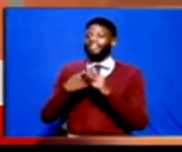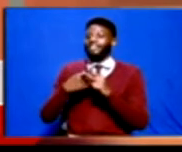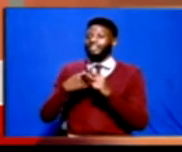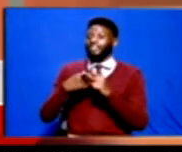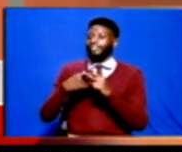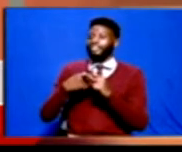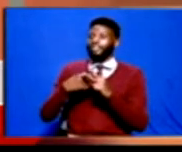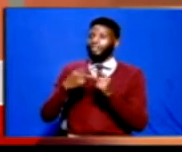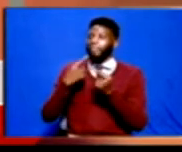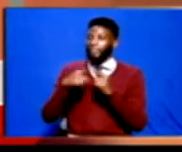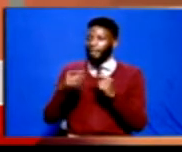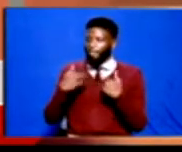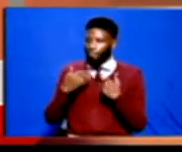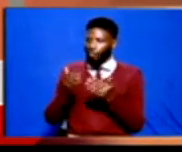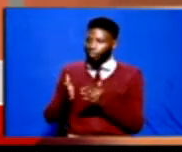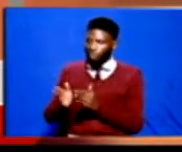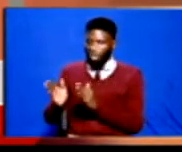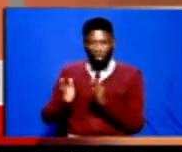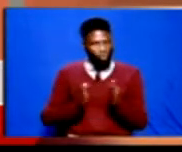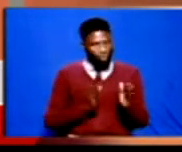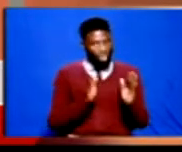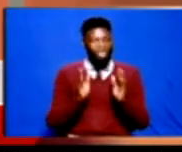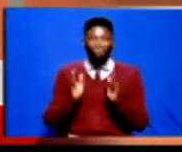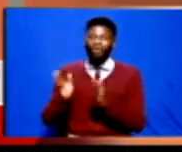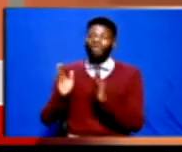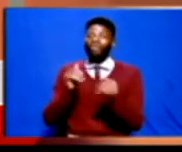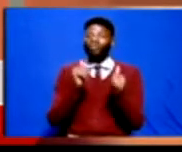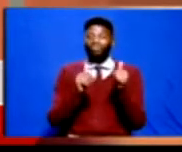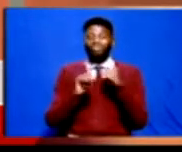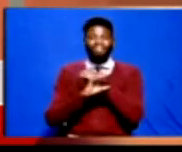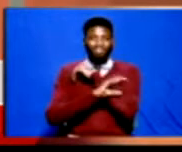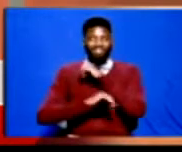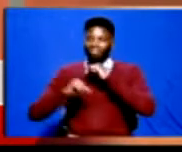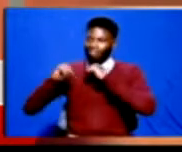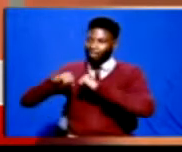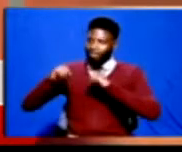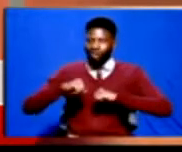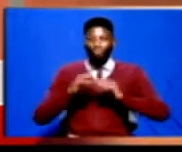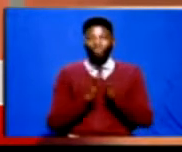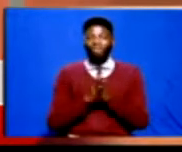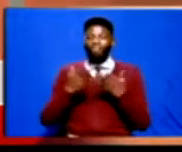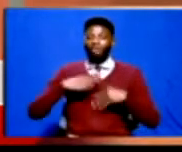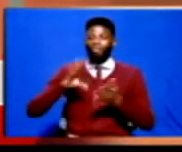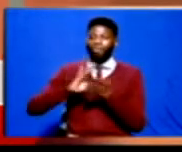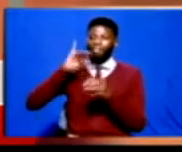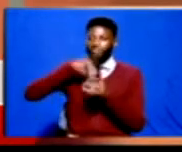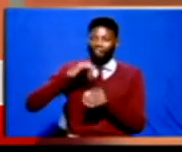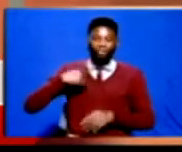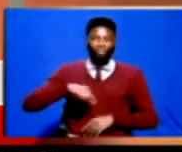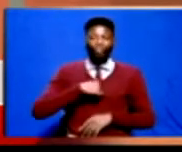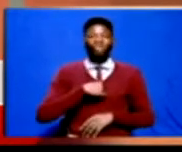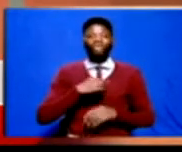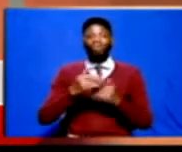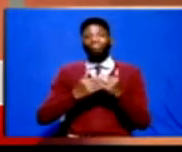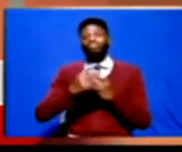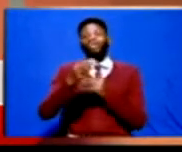there are mechanisms in which a country can agree with the investors to try and see how do we keep it viable over the long